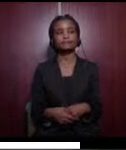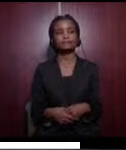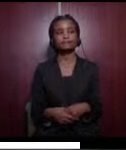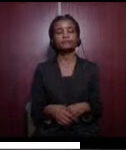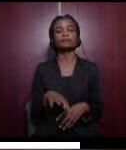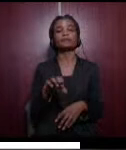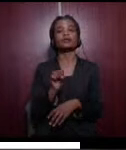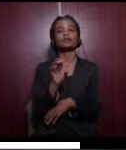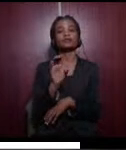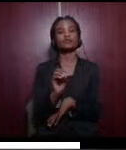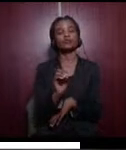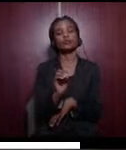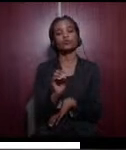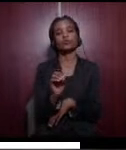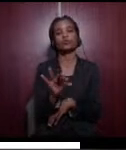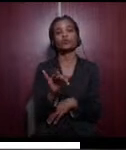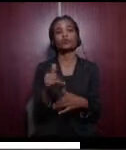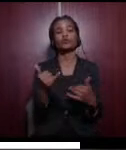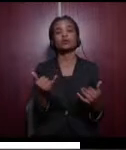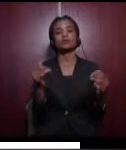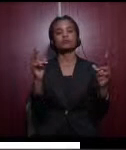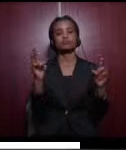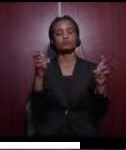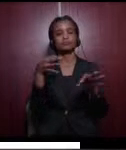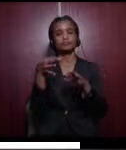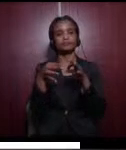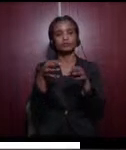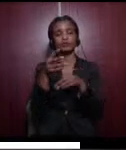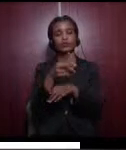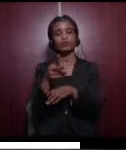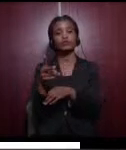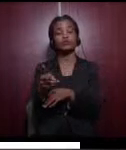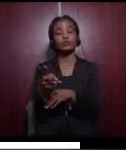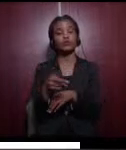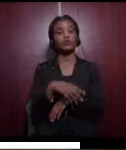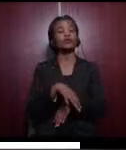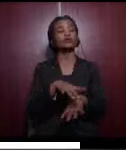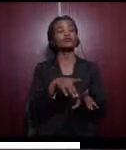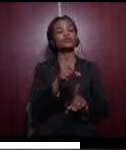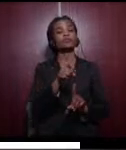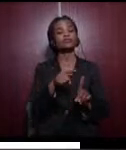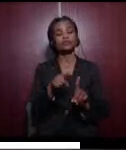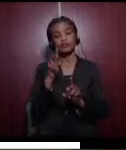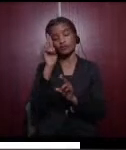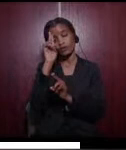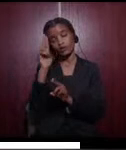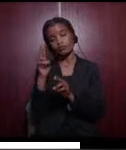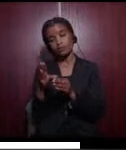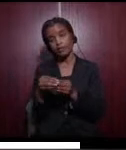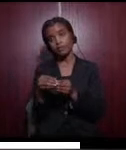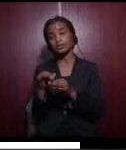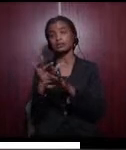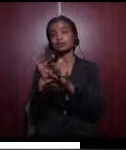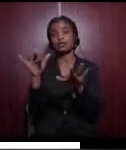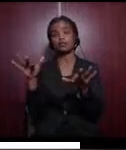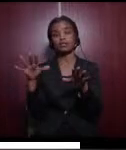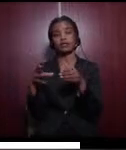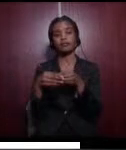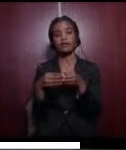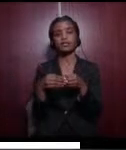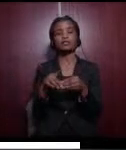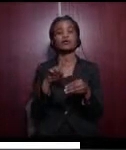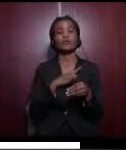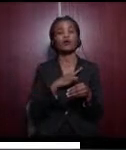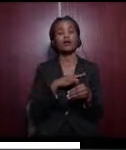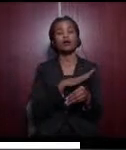So just as a matter of emphasizing as well, Chairperson and honorable members and the members of the public, to say 4 boards dealing